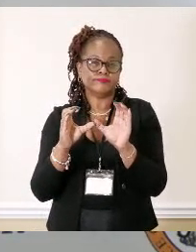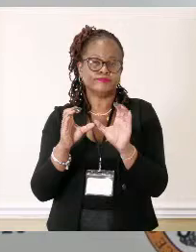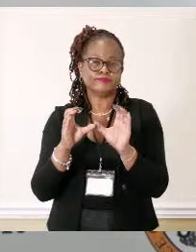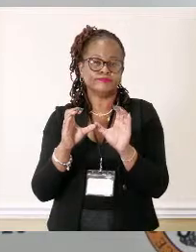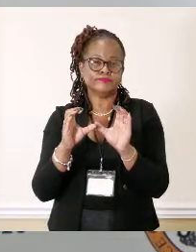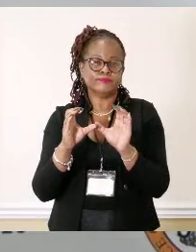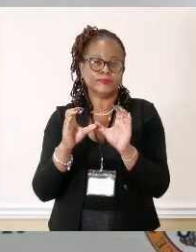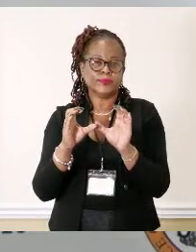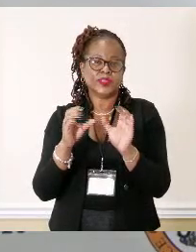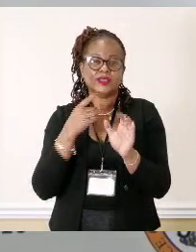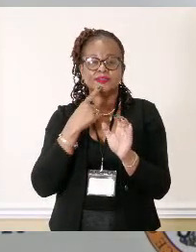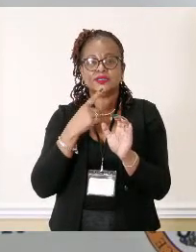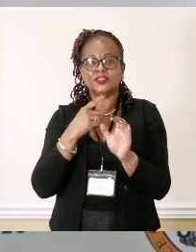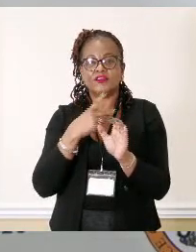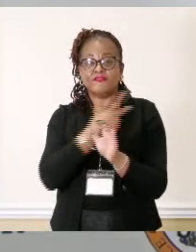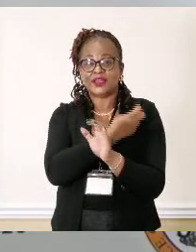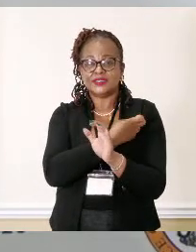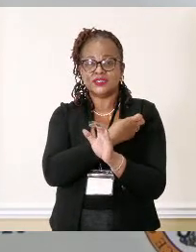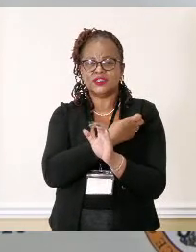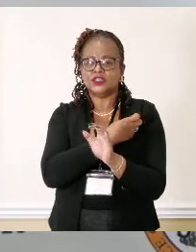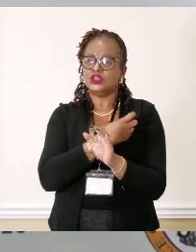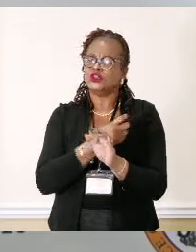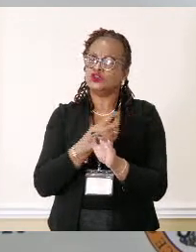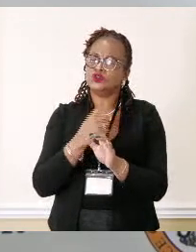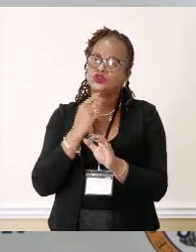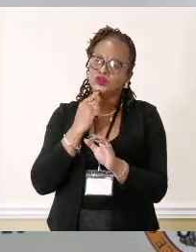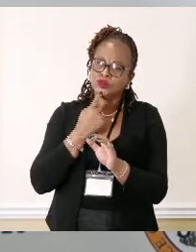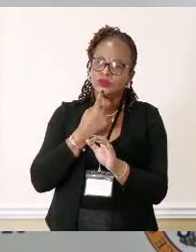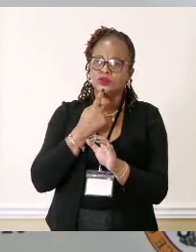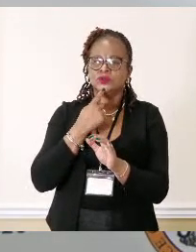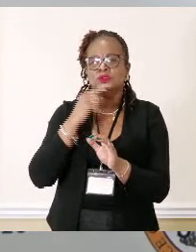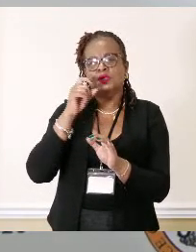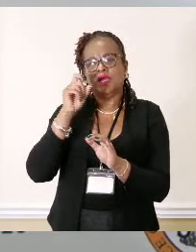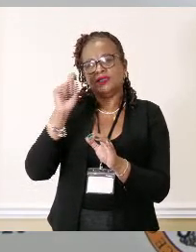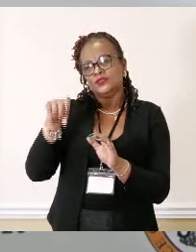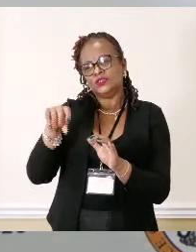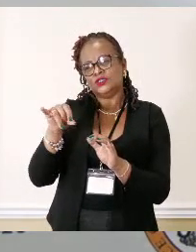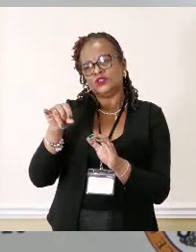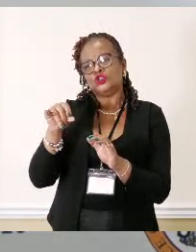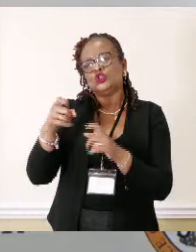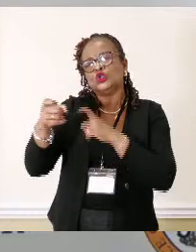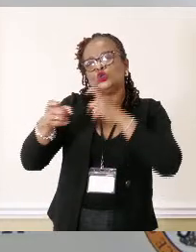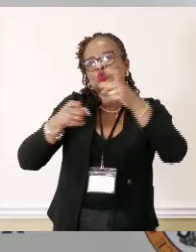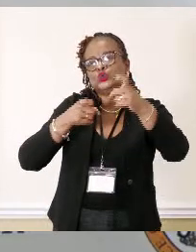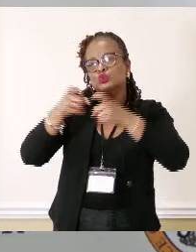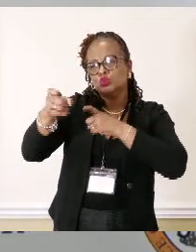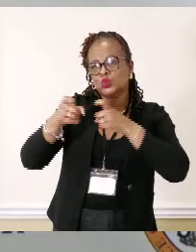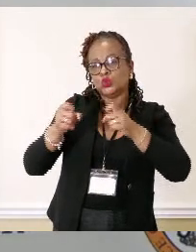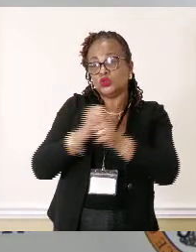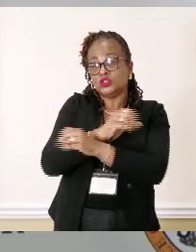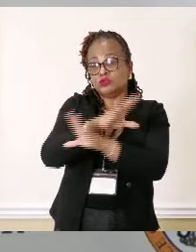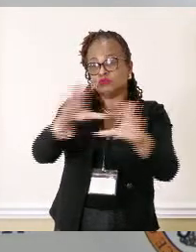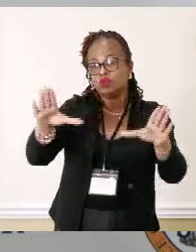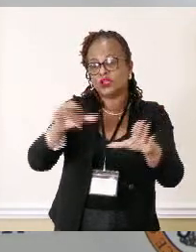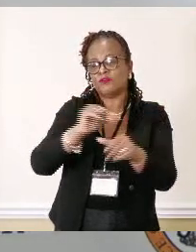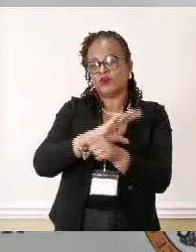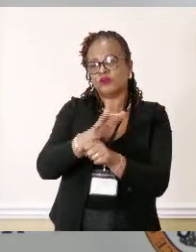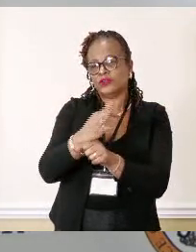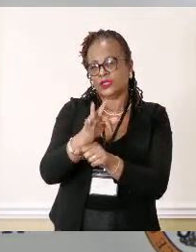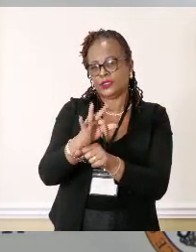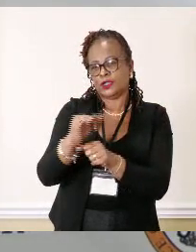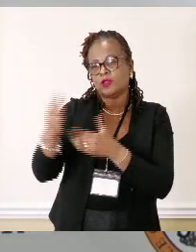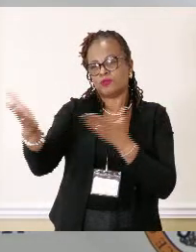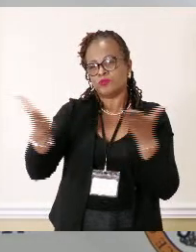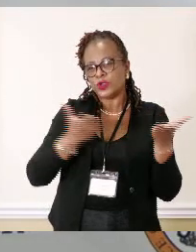I repeat that vaccination is a critical element in controlling the spread of COVID-19 and